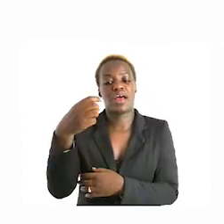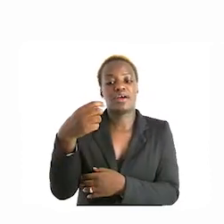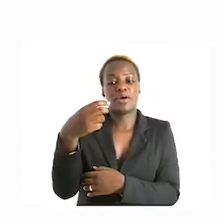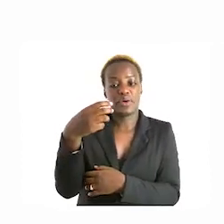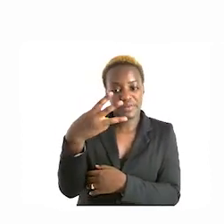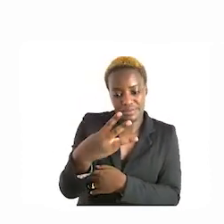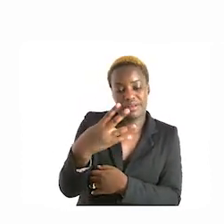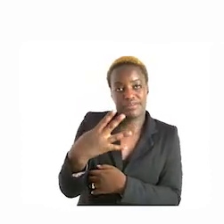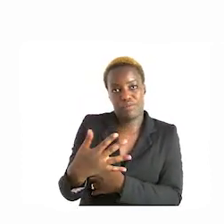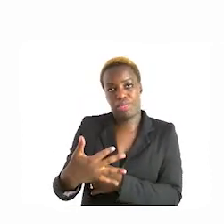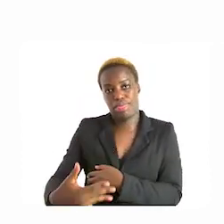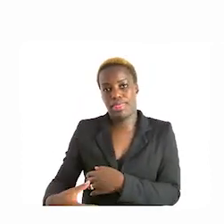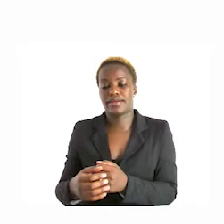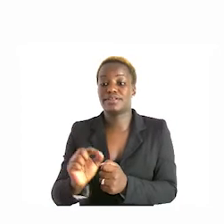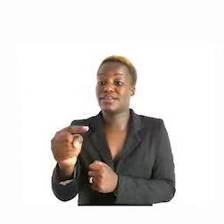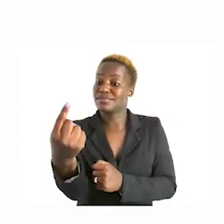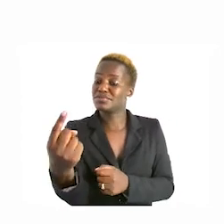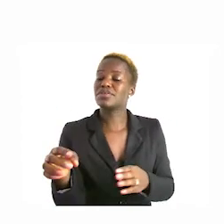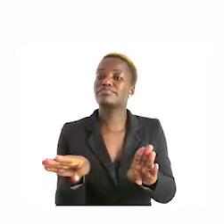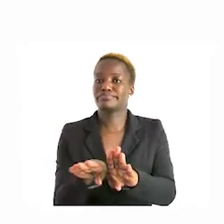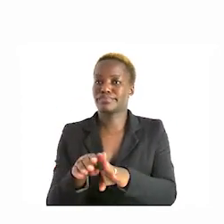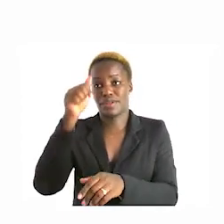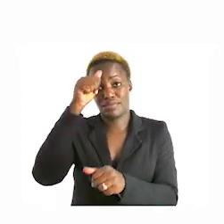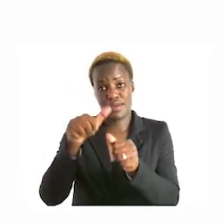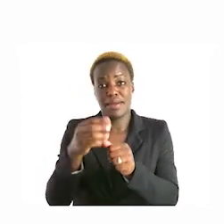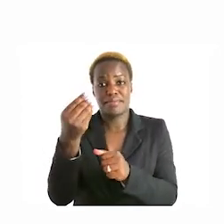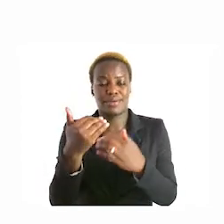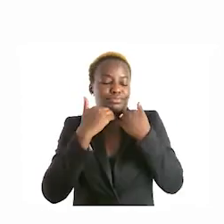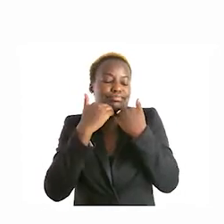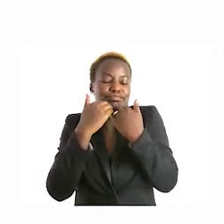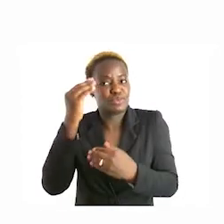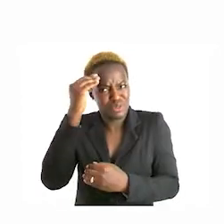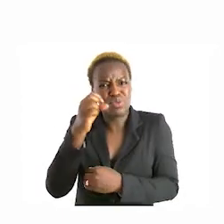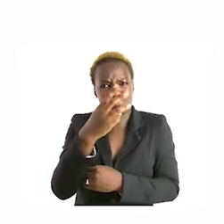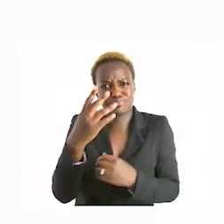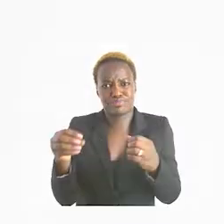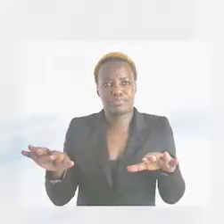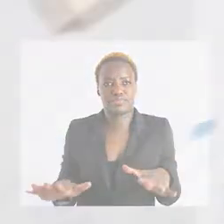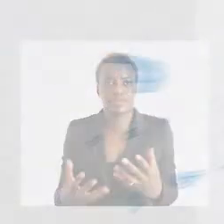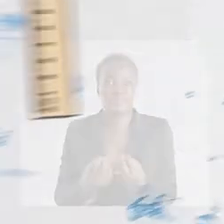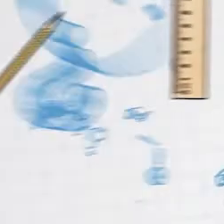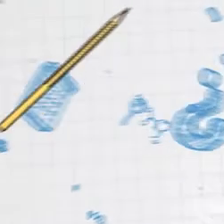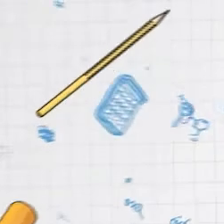have to do it on your own. Remember, money is very important. You need to know how to calculate money.